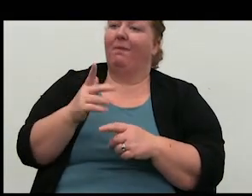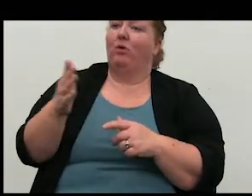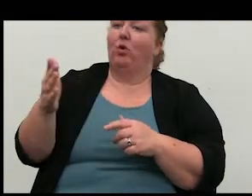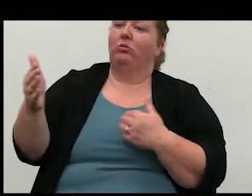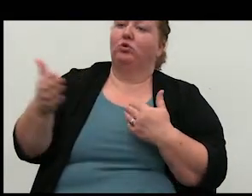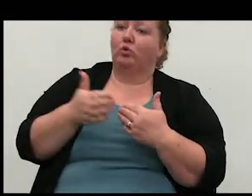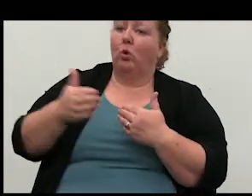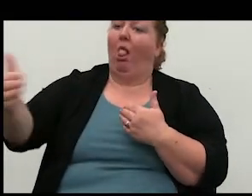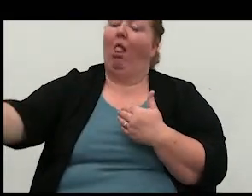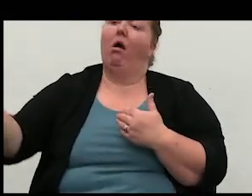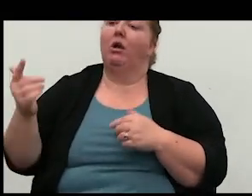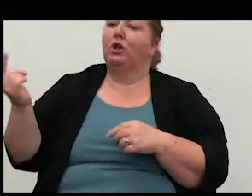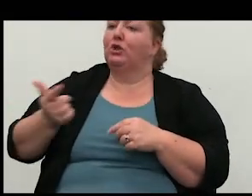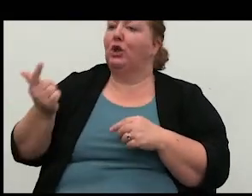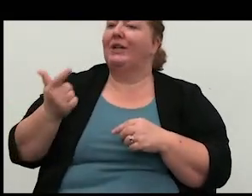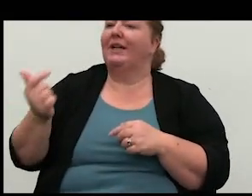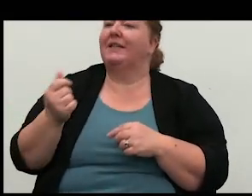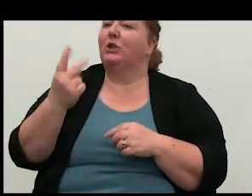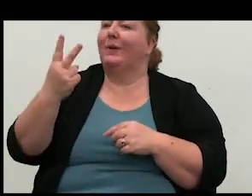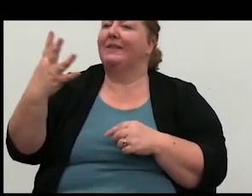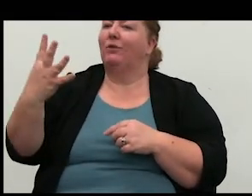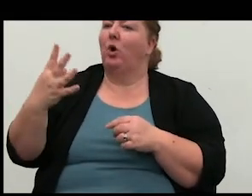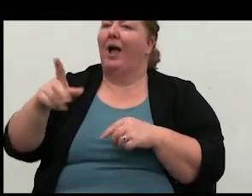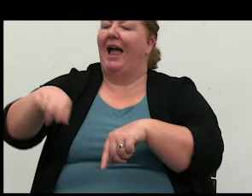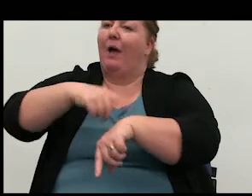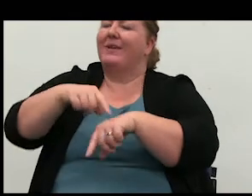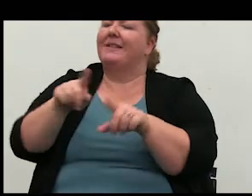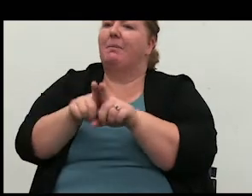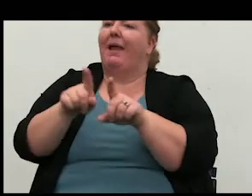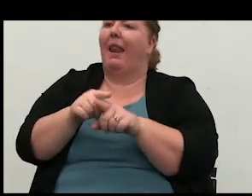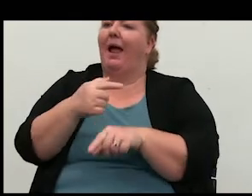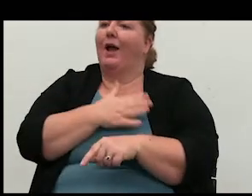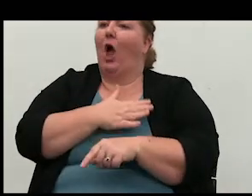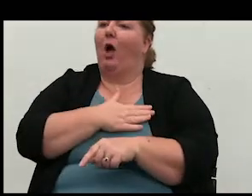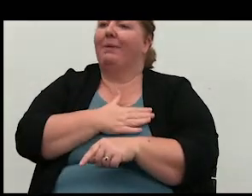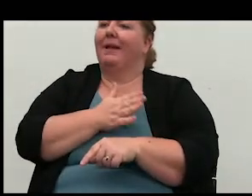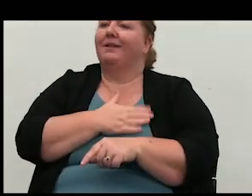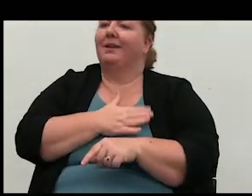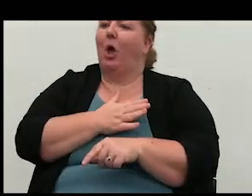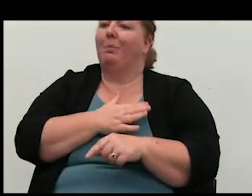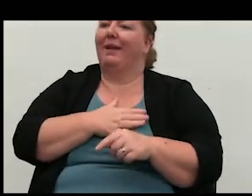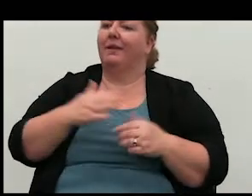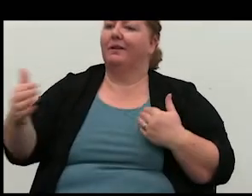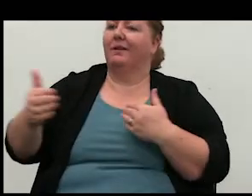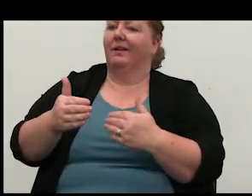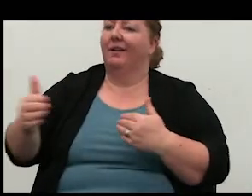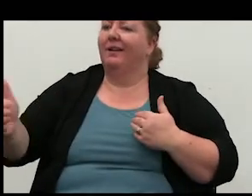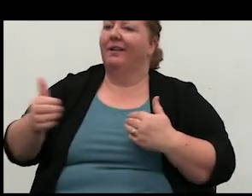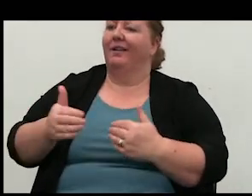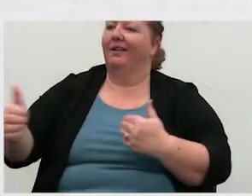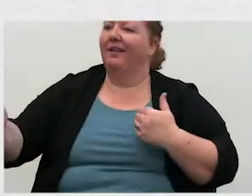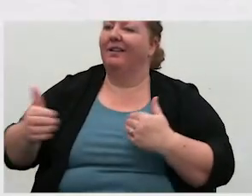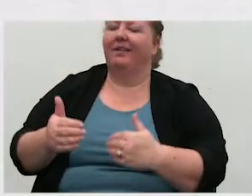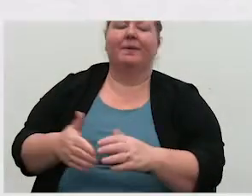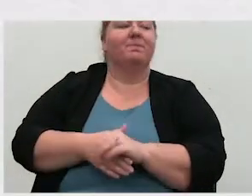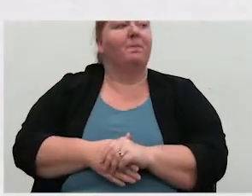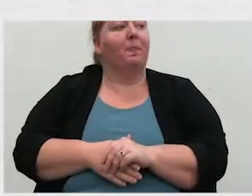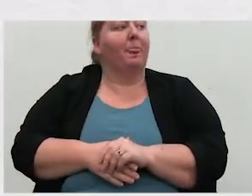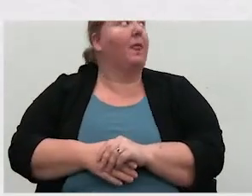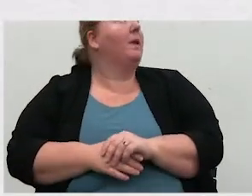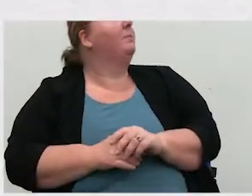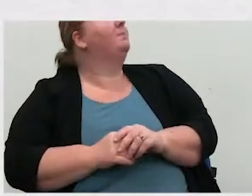24 hours, like a heart beating. So that's time, and the second day is for hour.